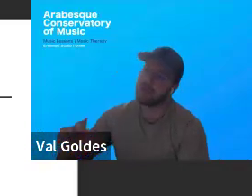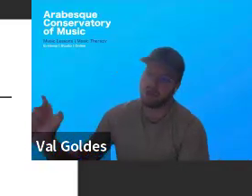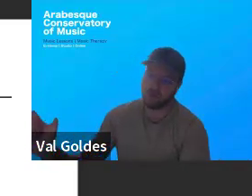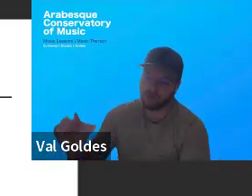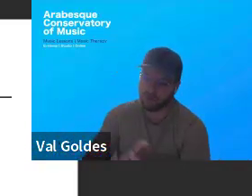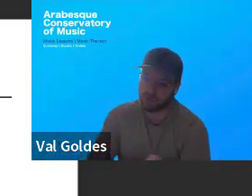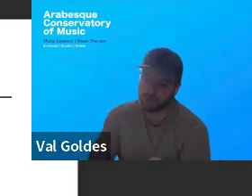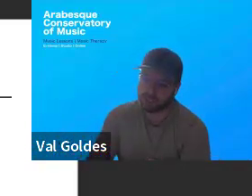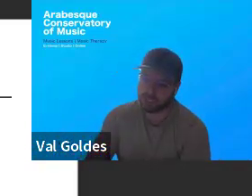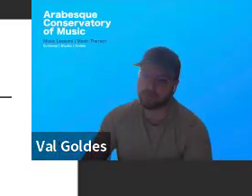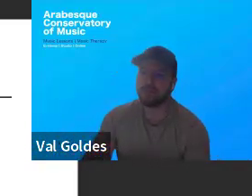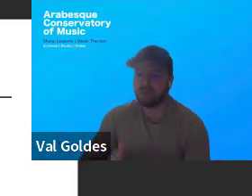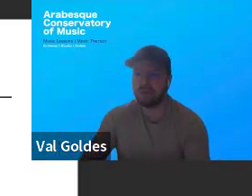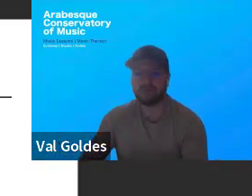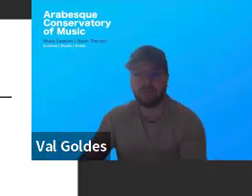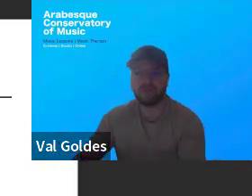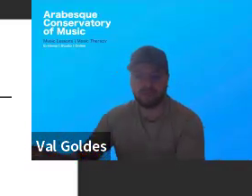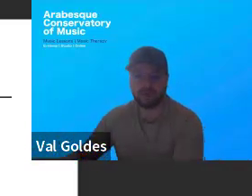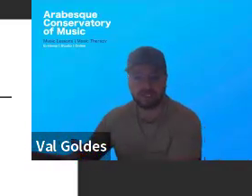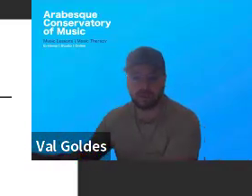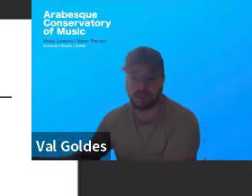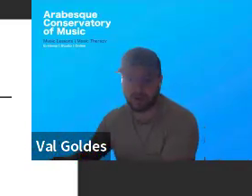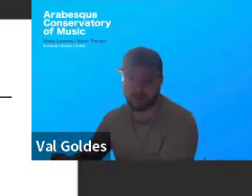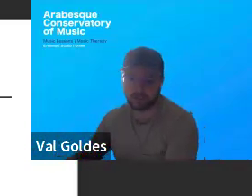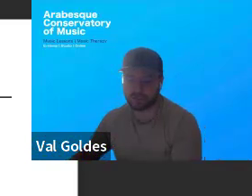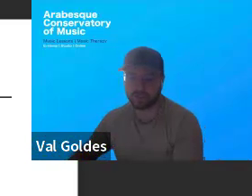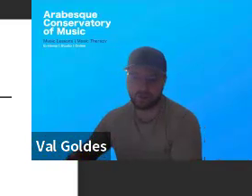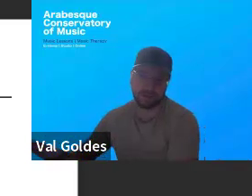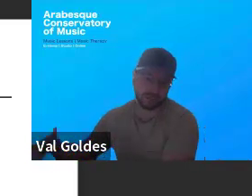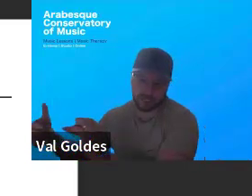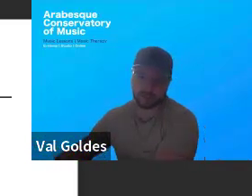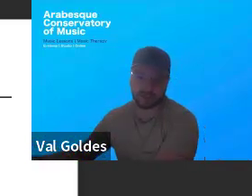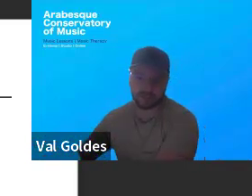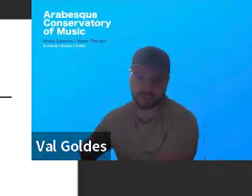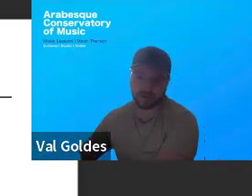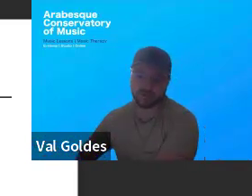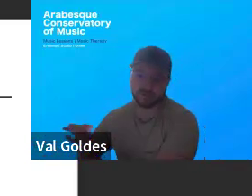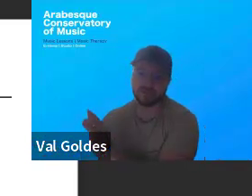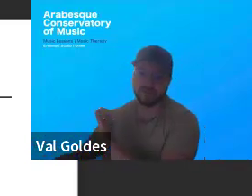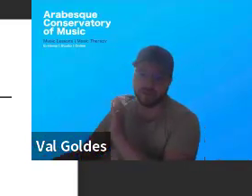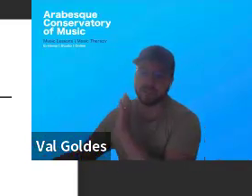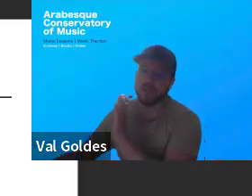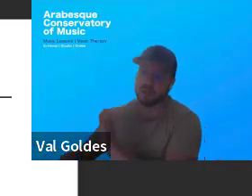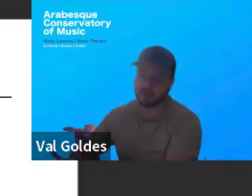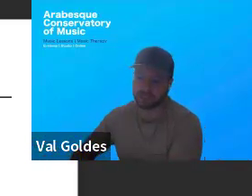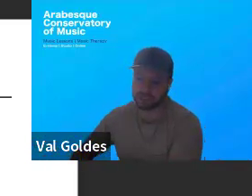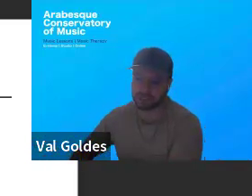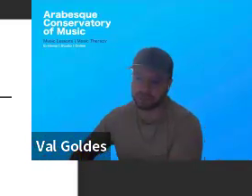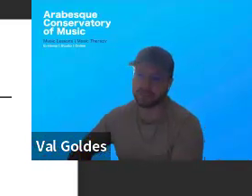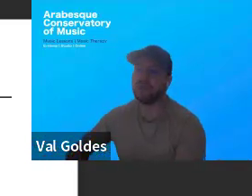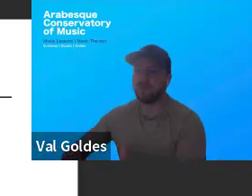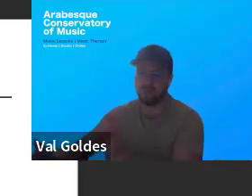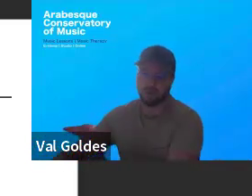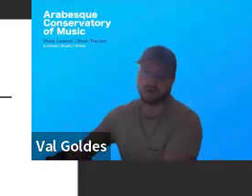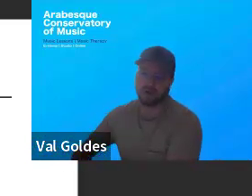get it. We forward it to our team. We have a teacher assignment department, so it's the department just handles the assignment of students. So once authorization